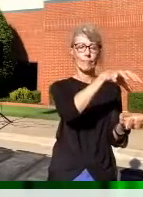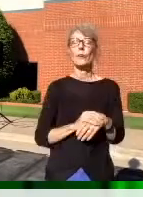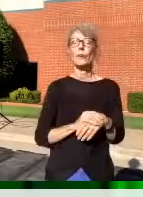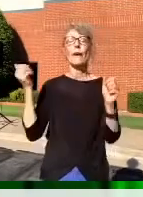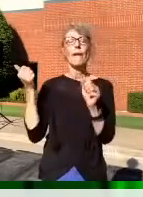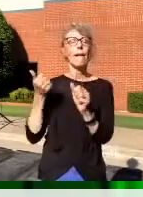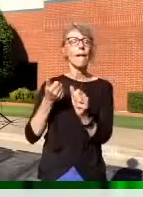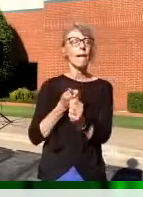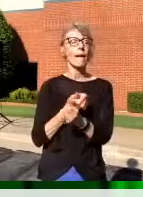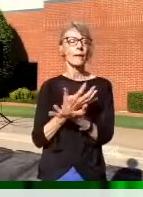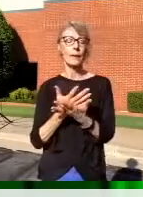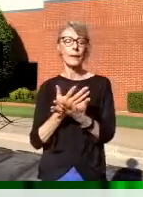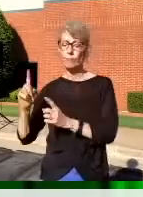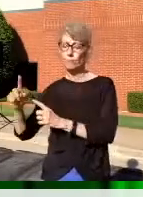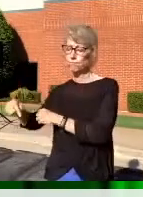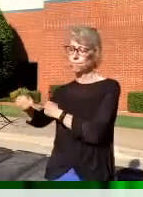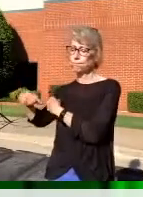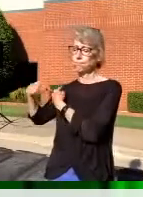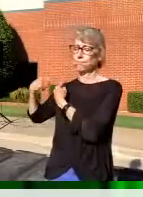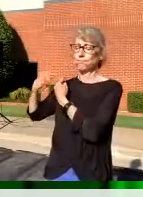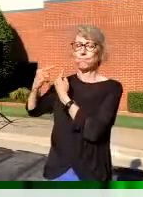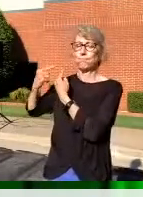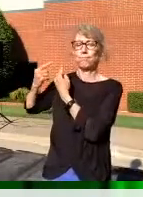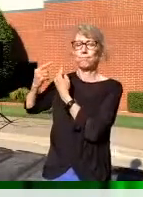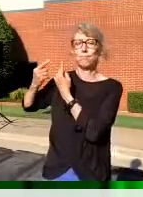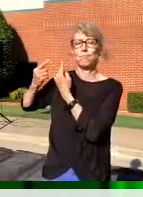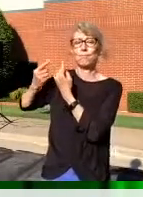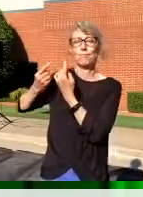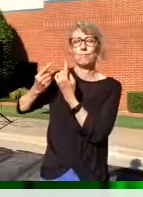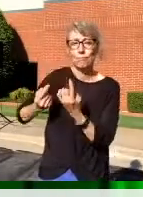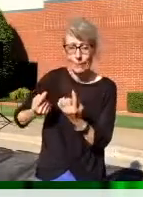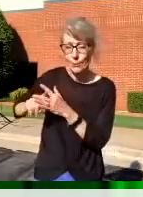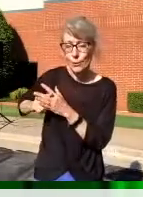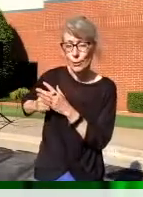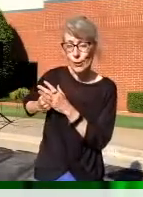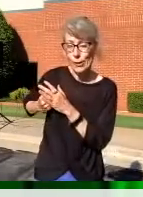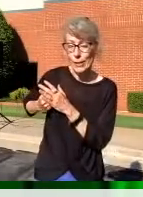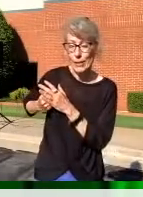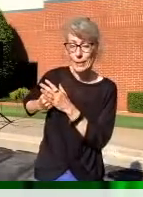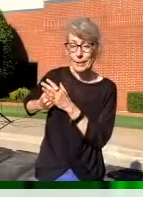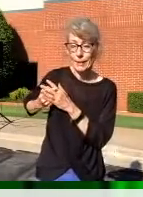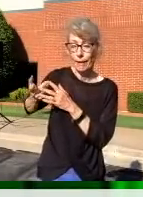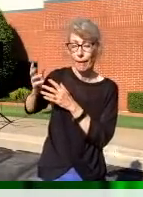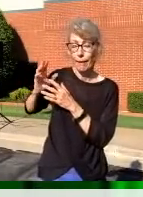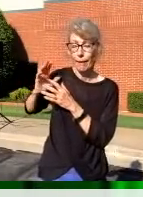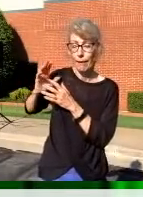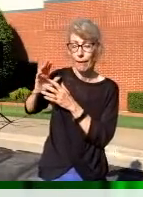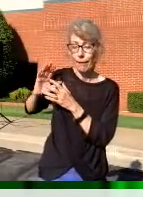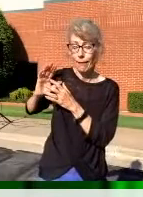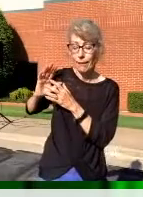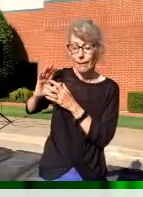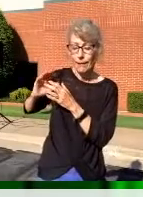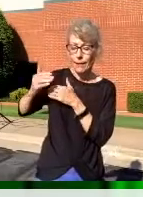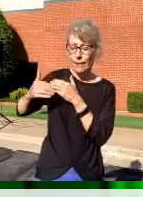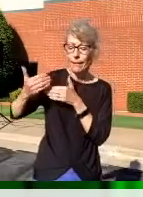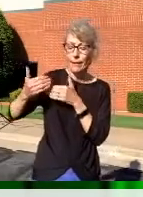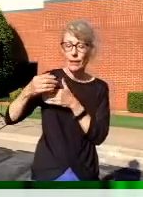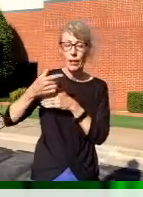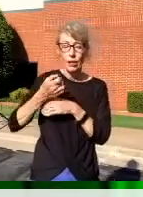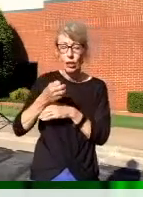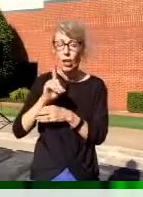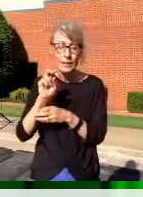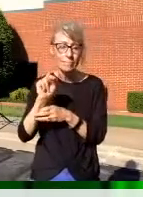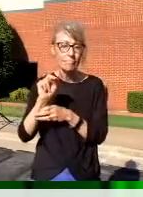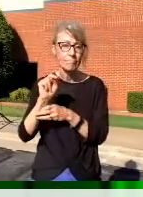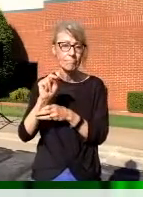Abraham, Moses, it all ends with God building a place to come dwell with his people. That's the narrative